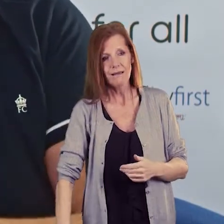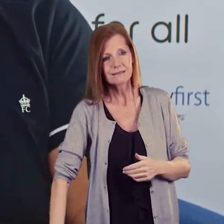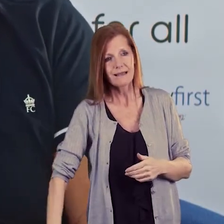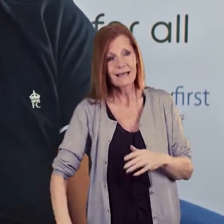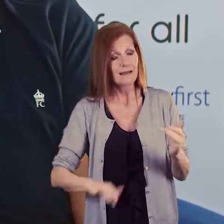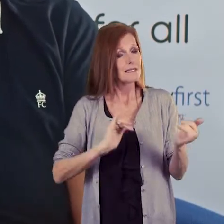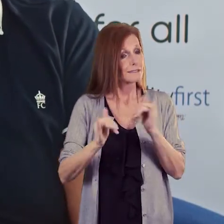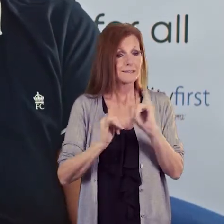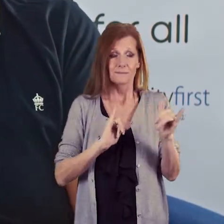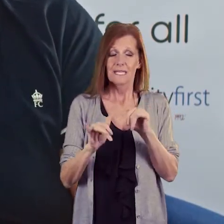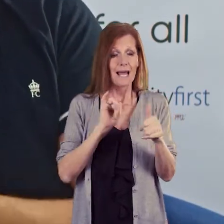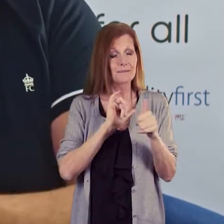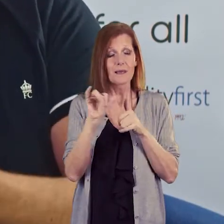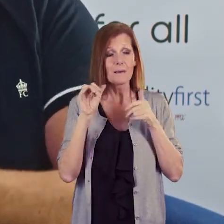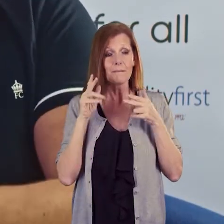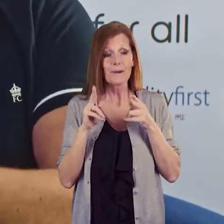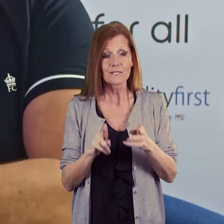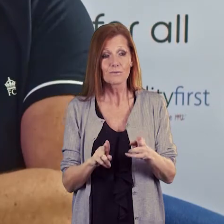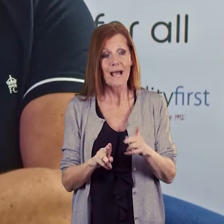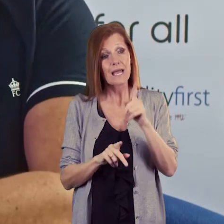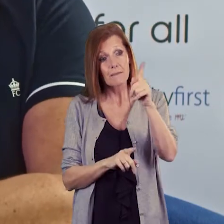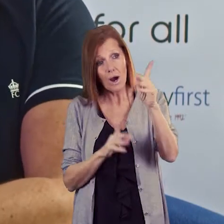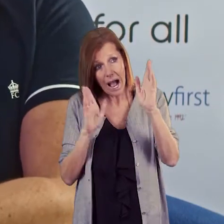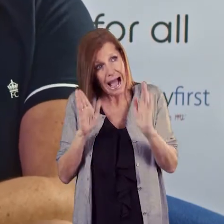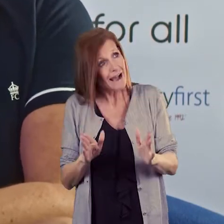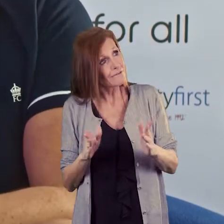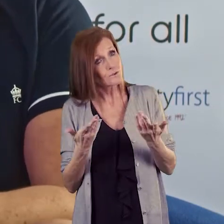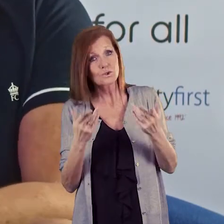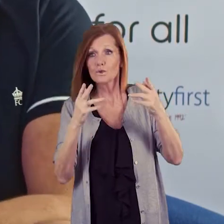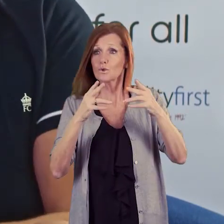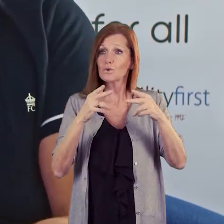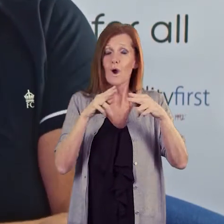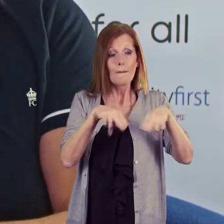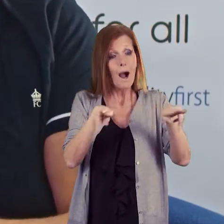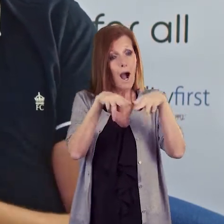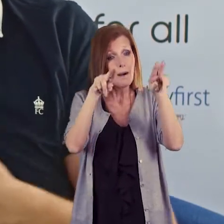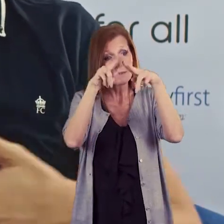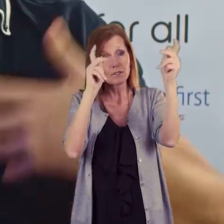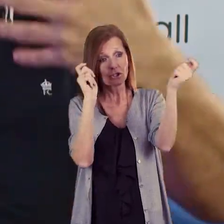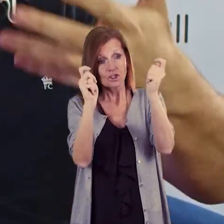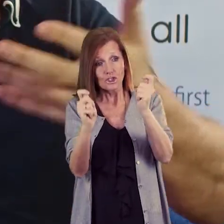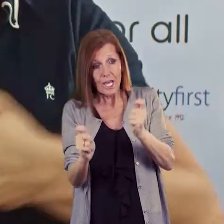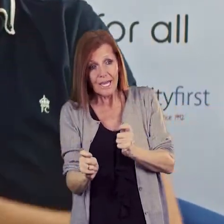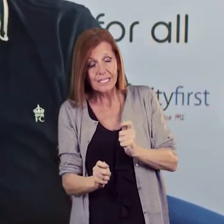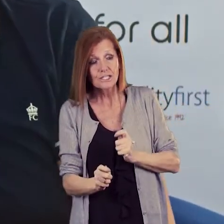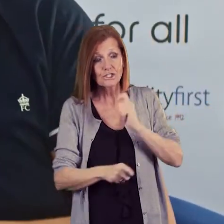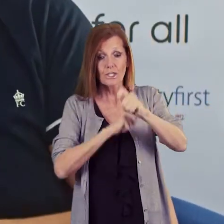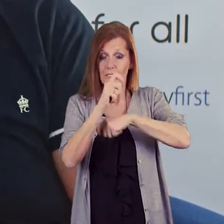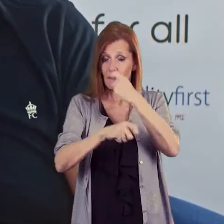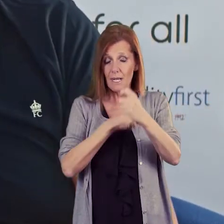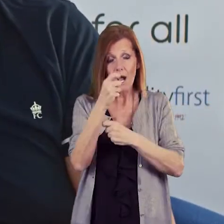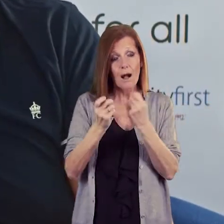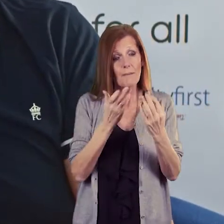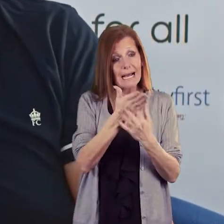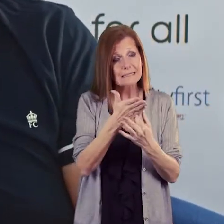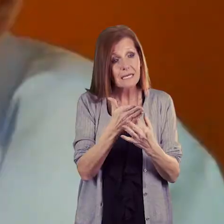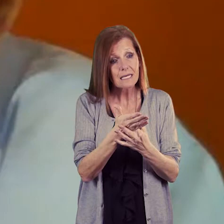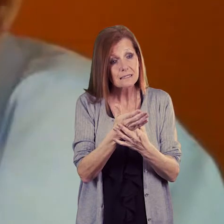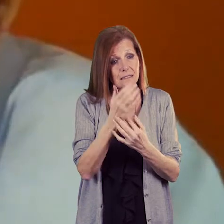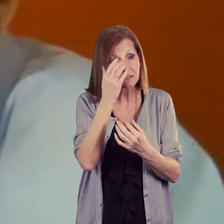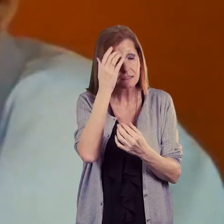that is sometimes the best way. But did you actually have to make any changes to any of your apartments to make it more